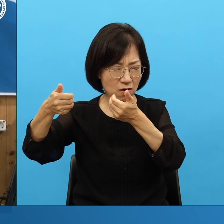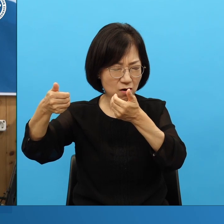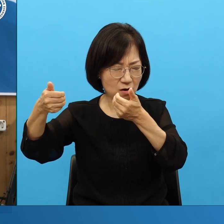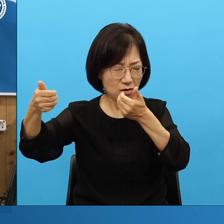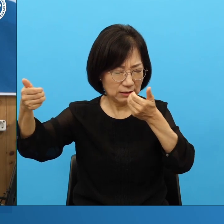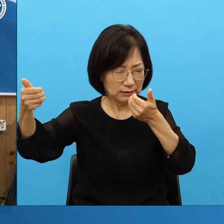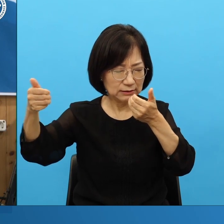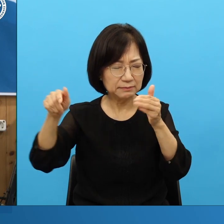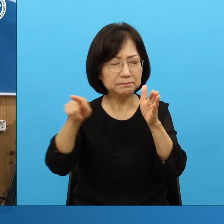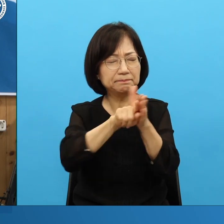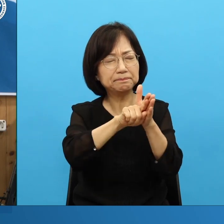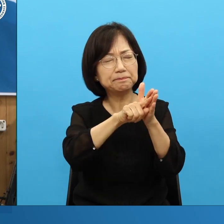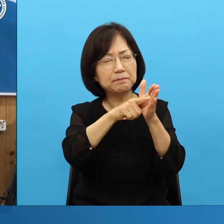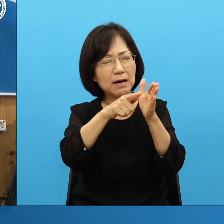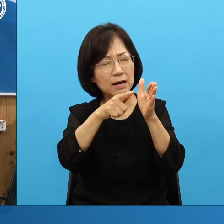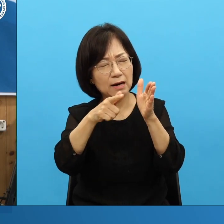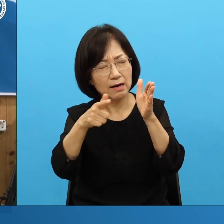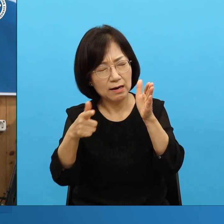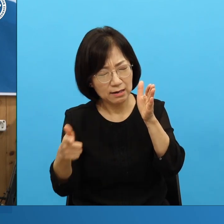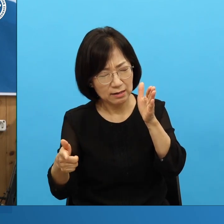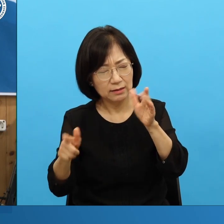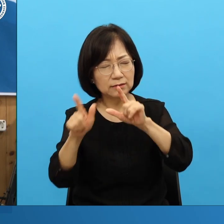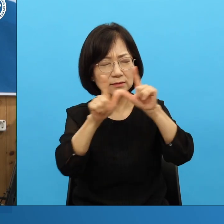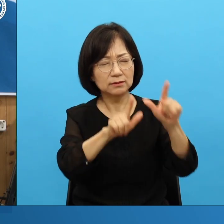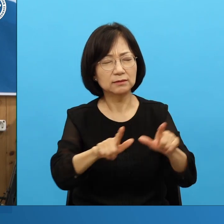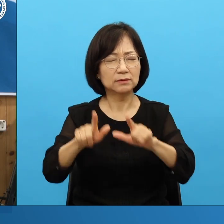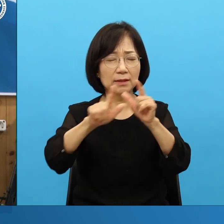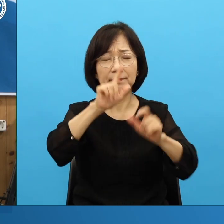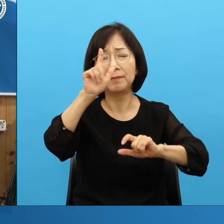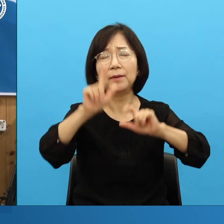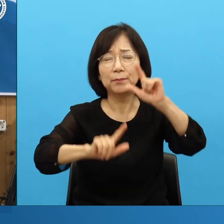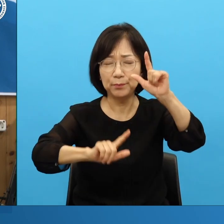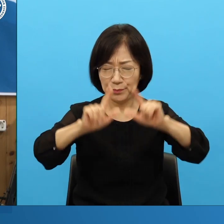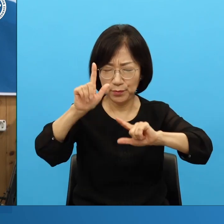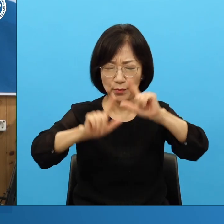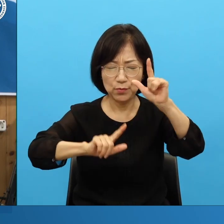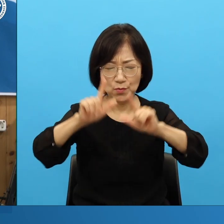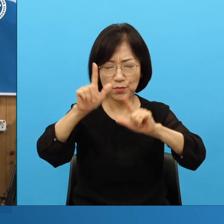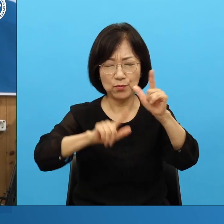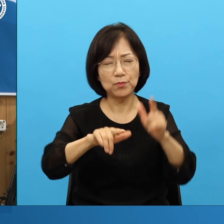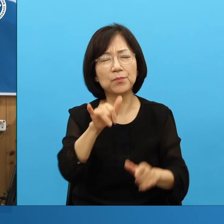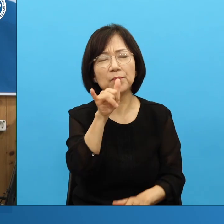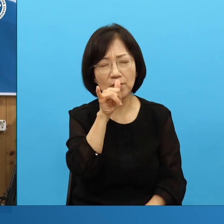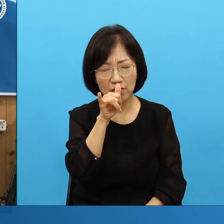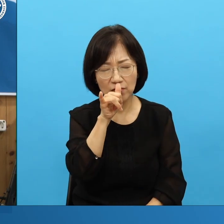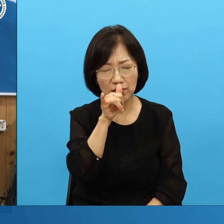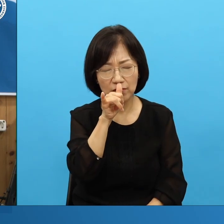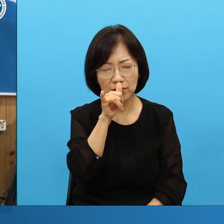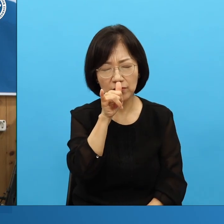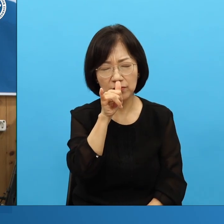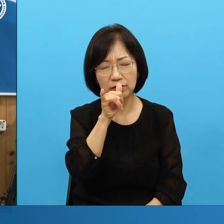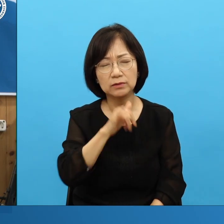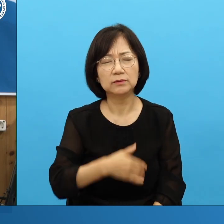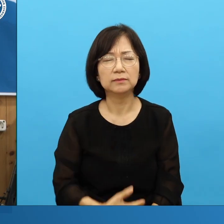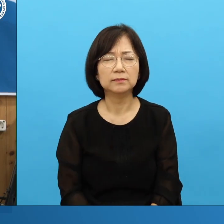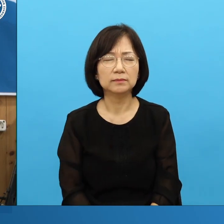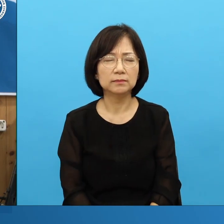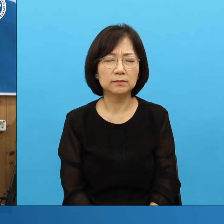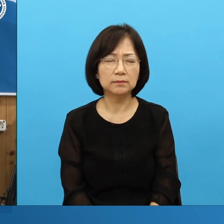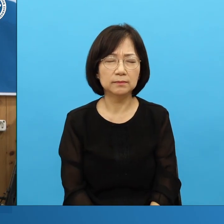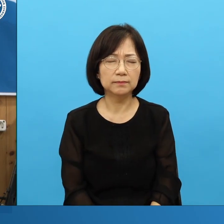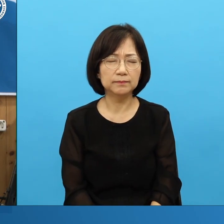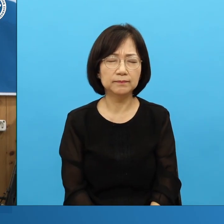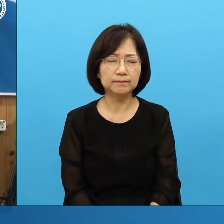God and the church should know and enjoy the gospel and live a gospel-centered life, we often do not walk the narrow path of the eternal life due to our lack of